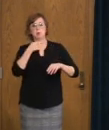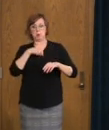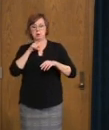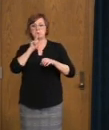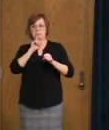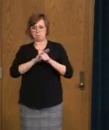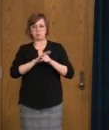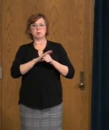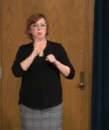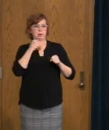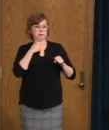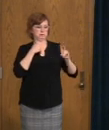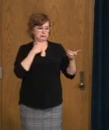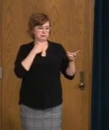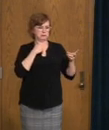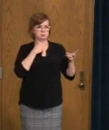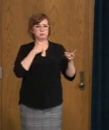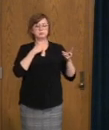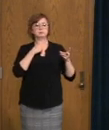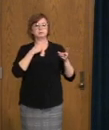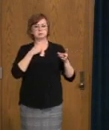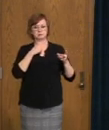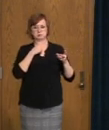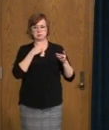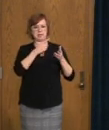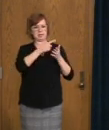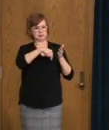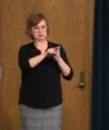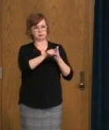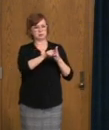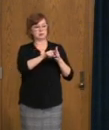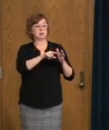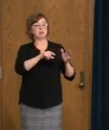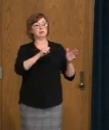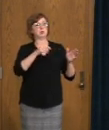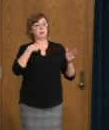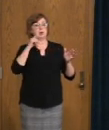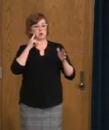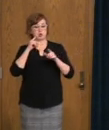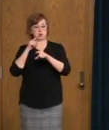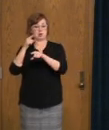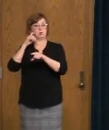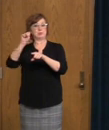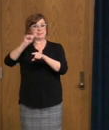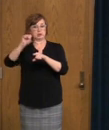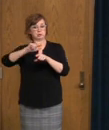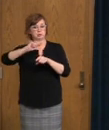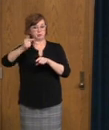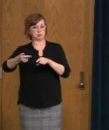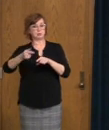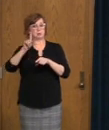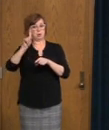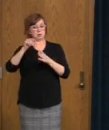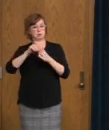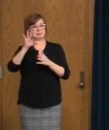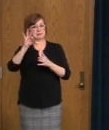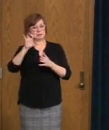second dose of the 1,950 that will be provided in Saskatoon. We haven't at this time received